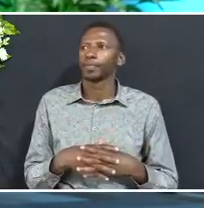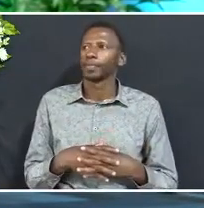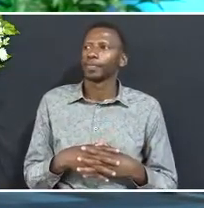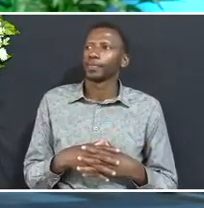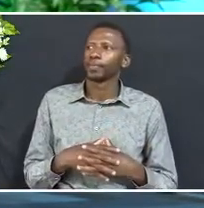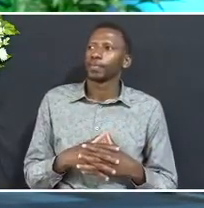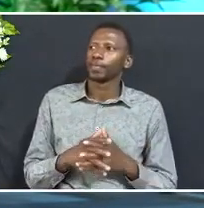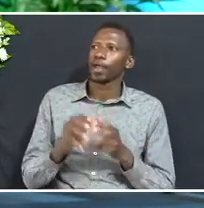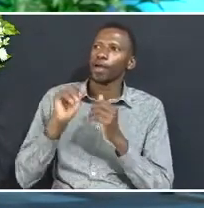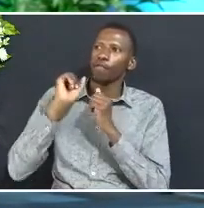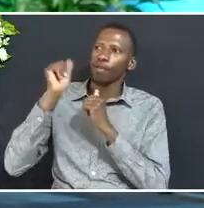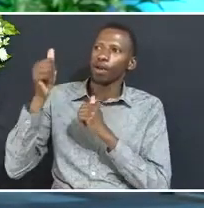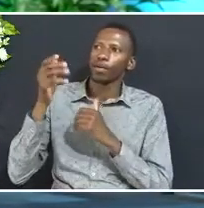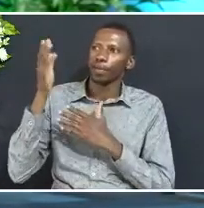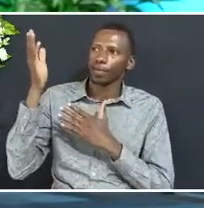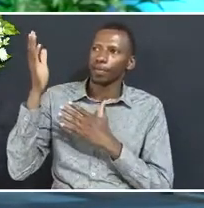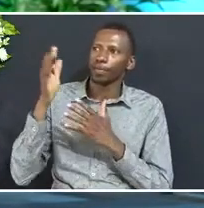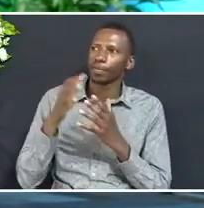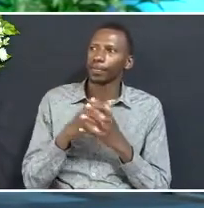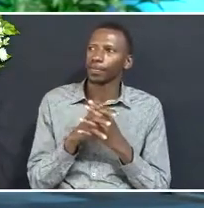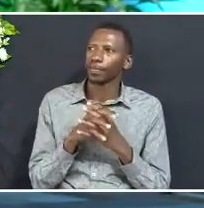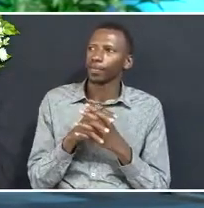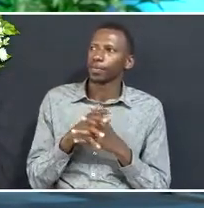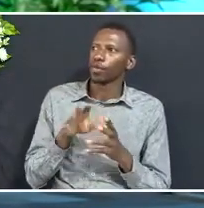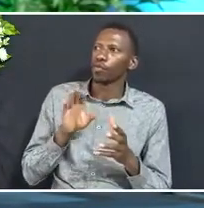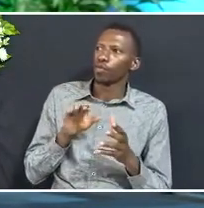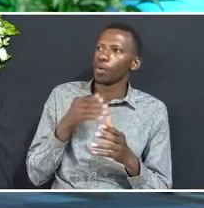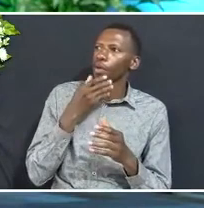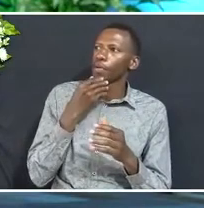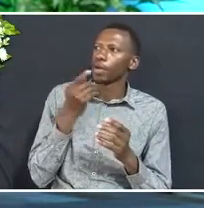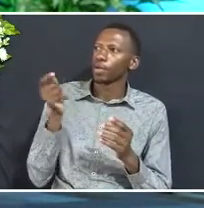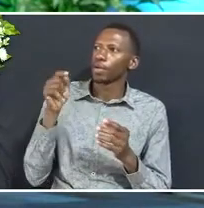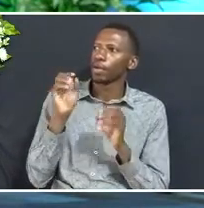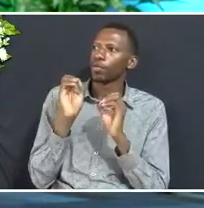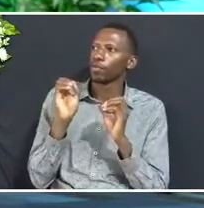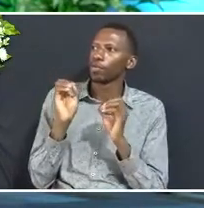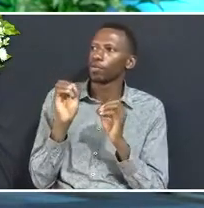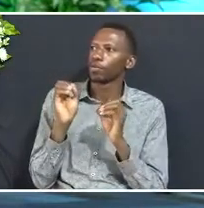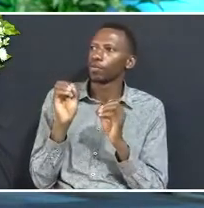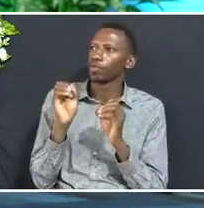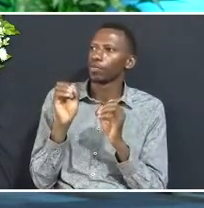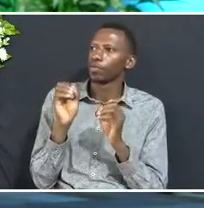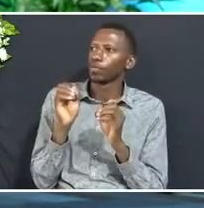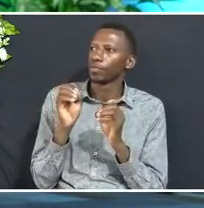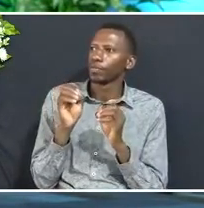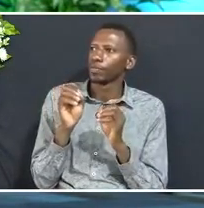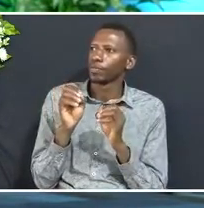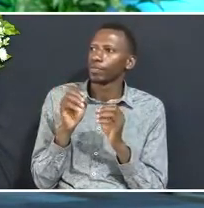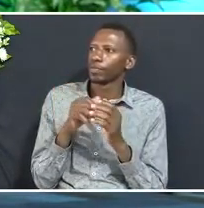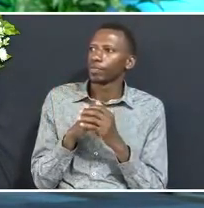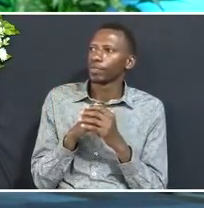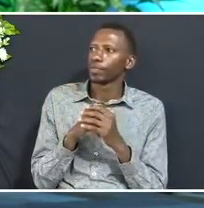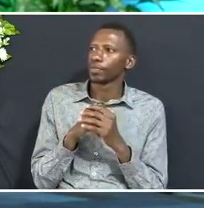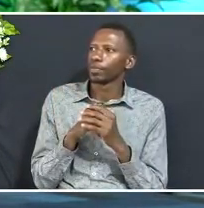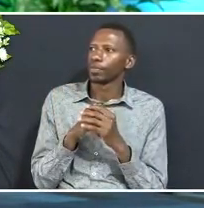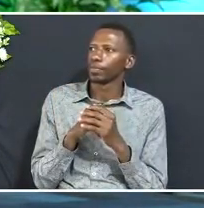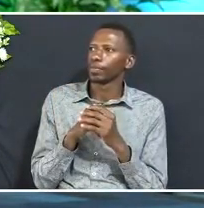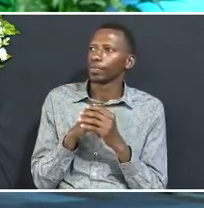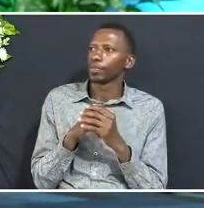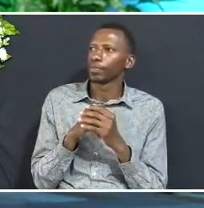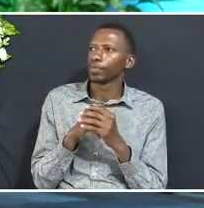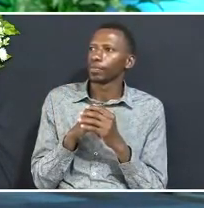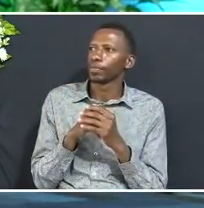That corner down? No lady, no man attended? How many attended from that corner?